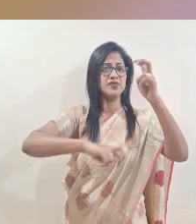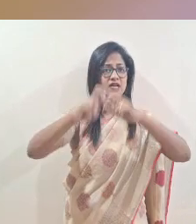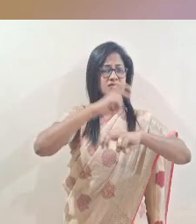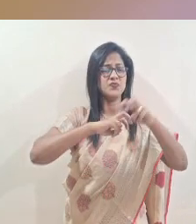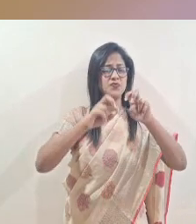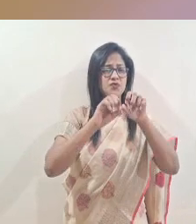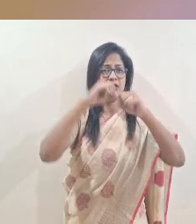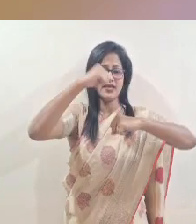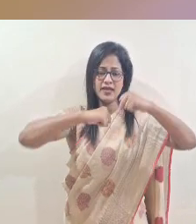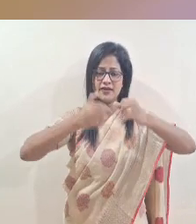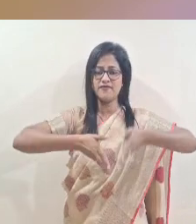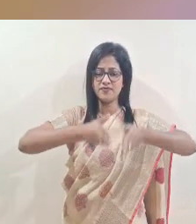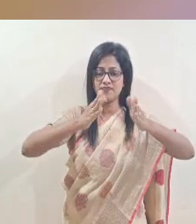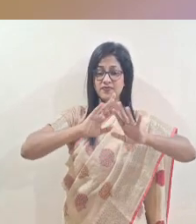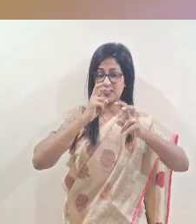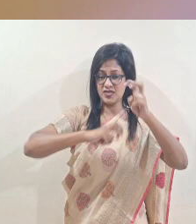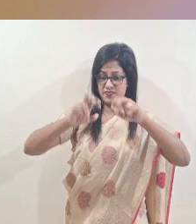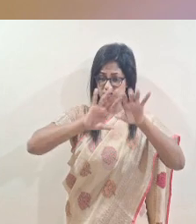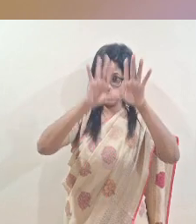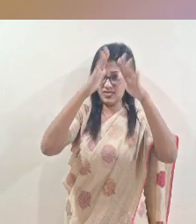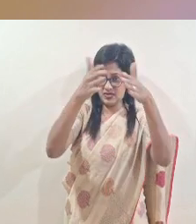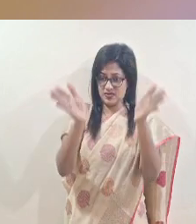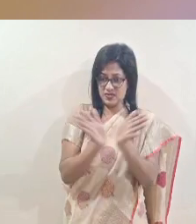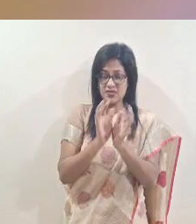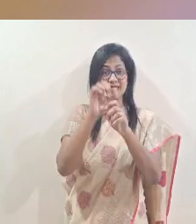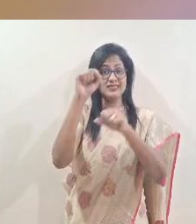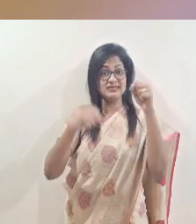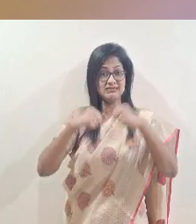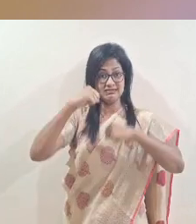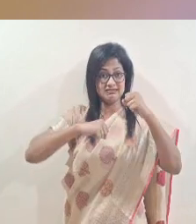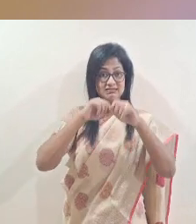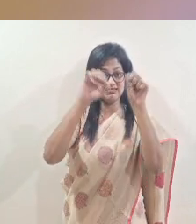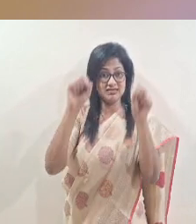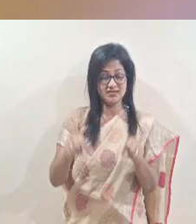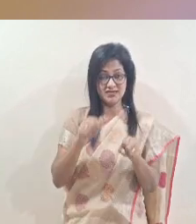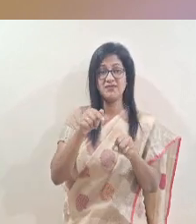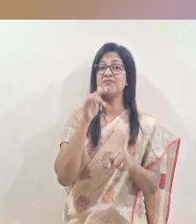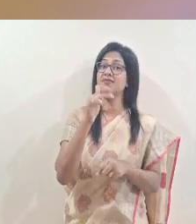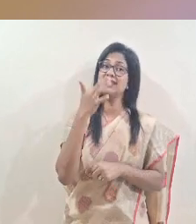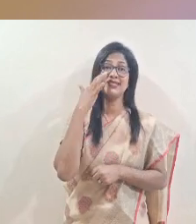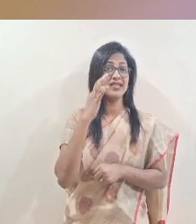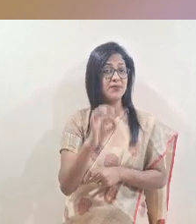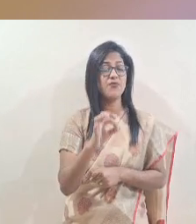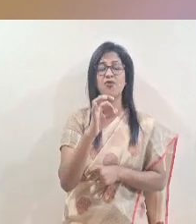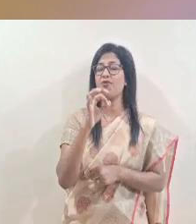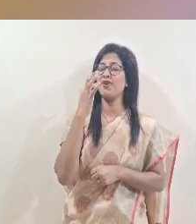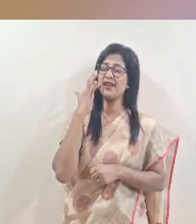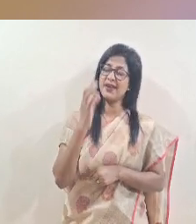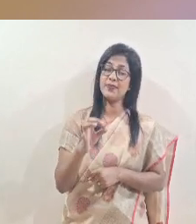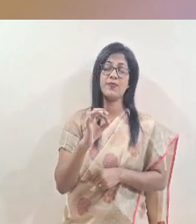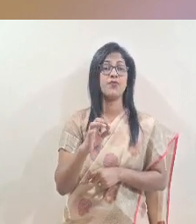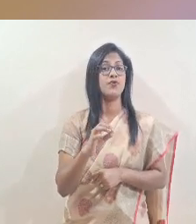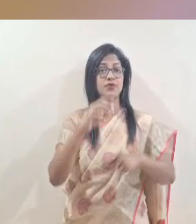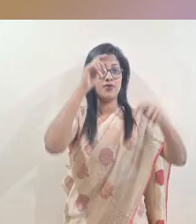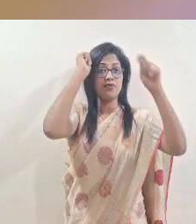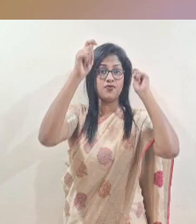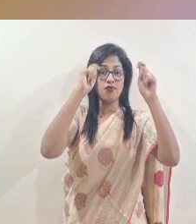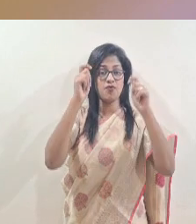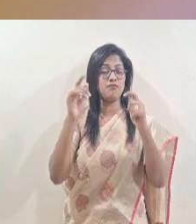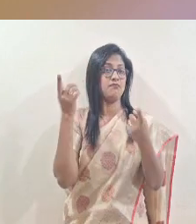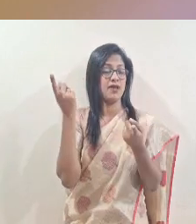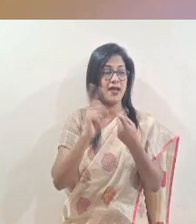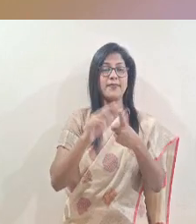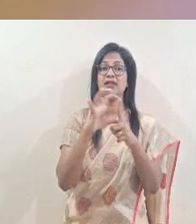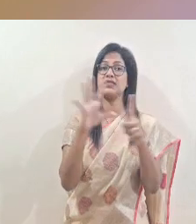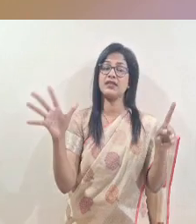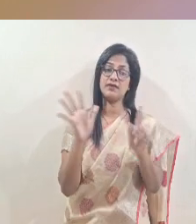at transportation system as a whole, you can see that it plays a very vital and pivotal role in disaster as a whole.